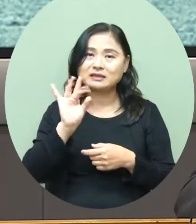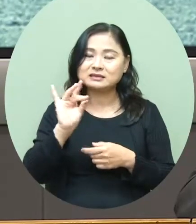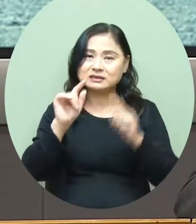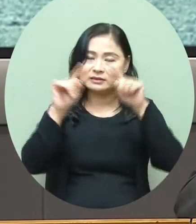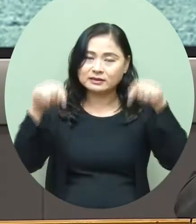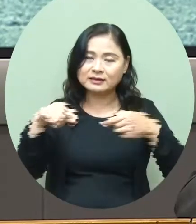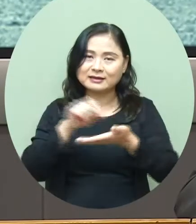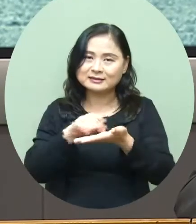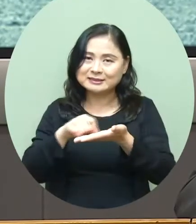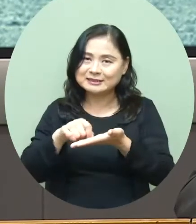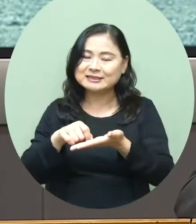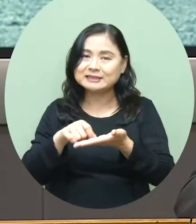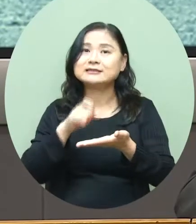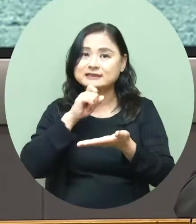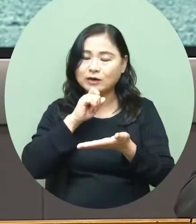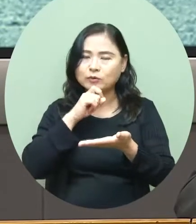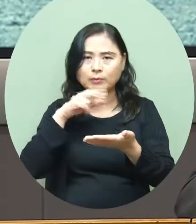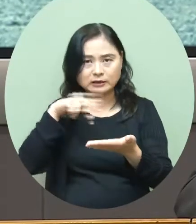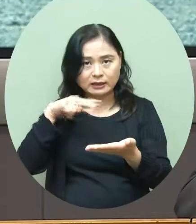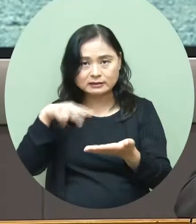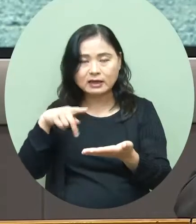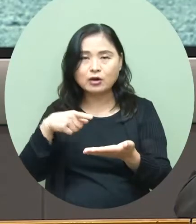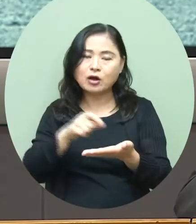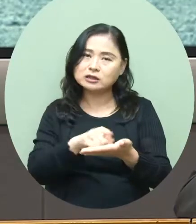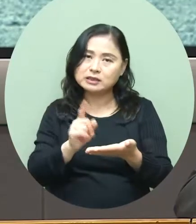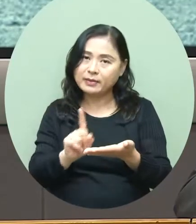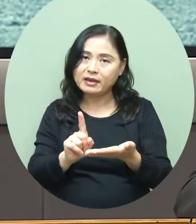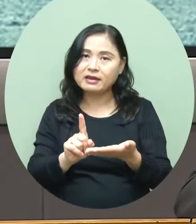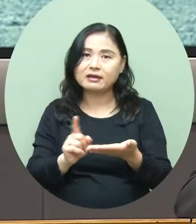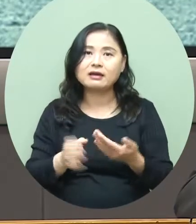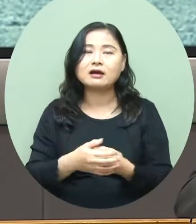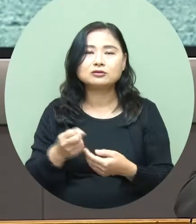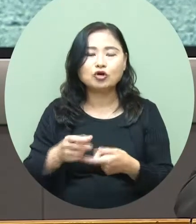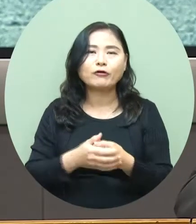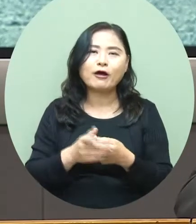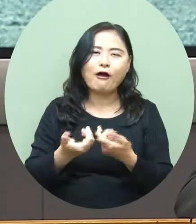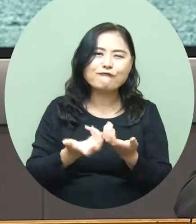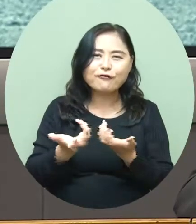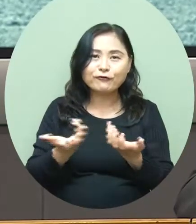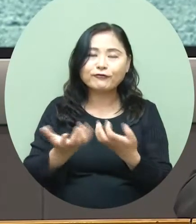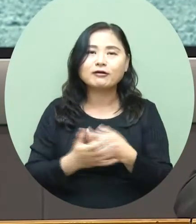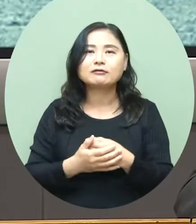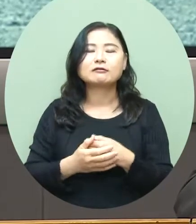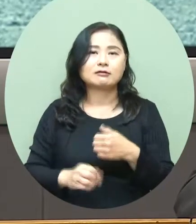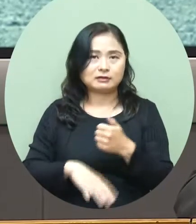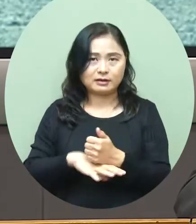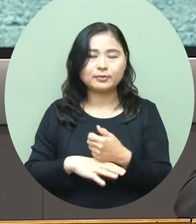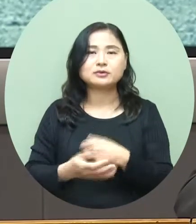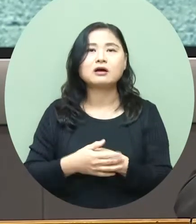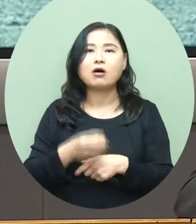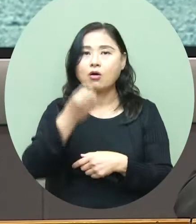assessment, because when they declare the case, they have to fill in a questionnaire, and then we will look at the information provided, and we'll